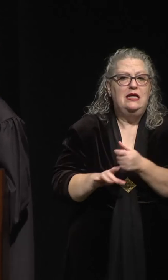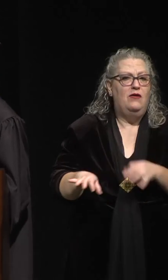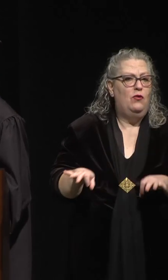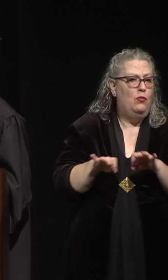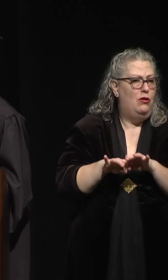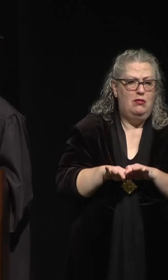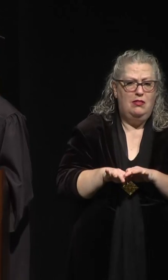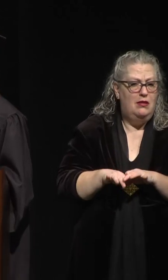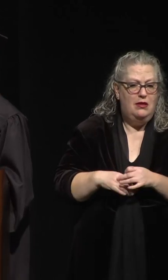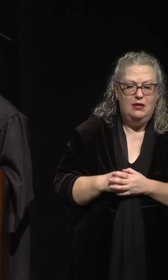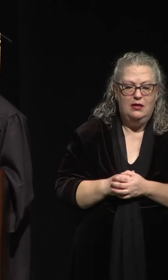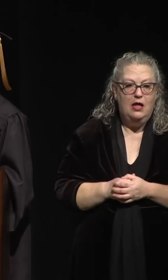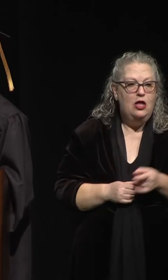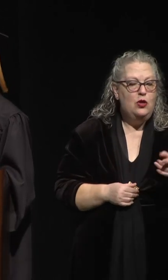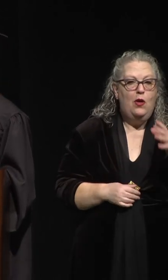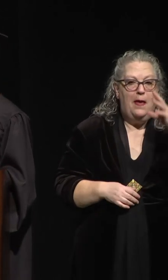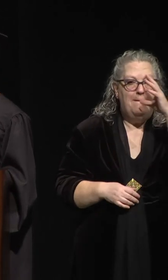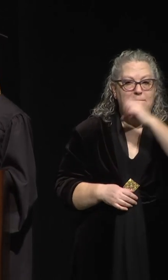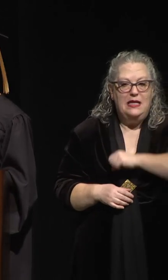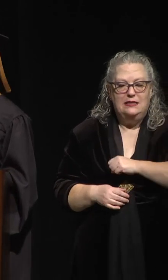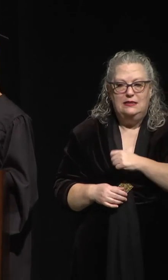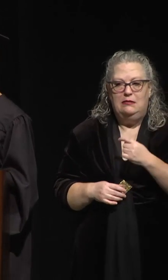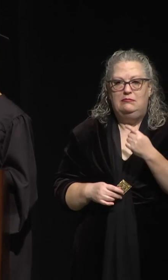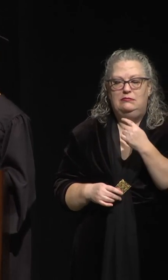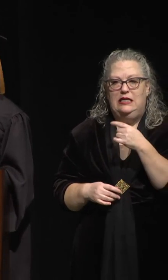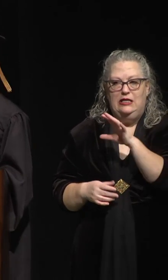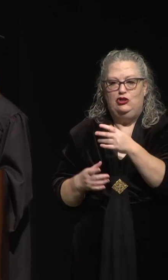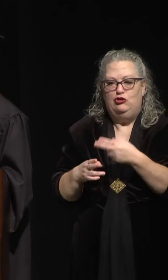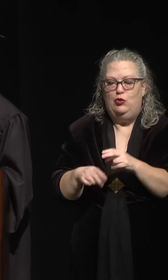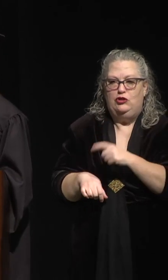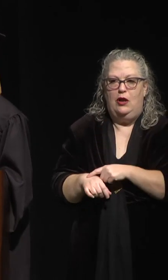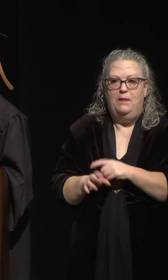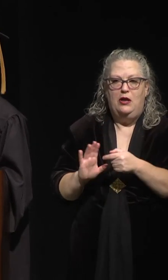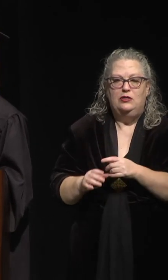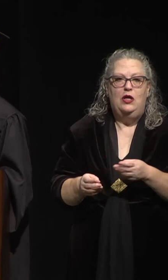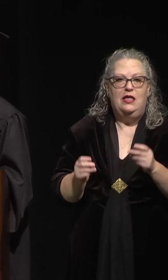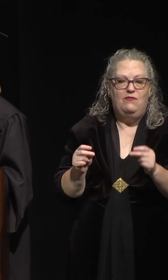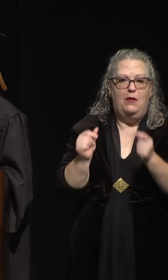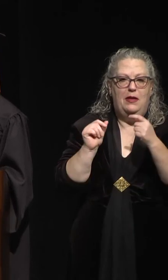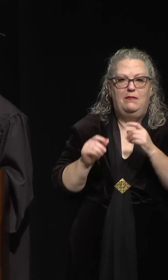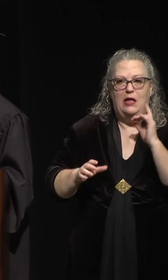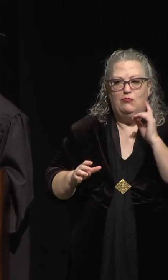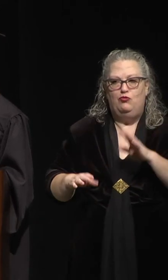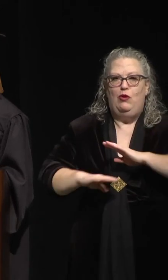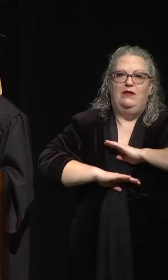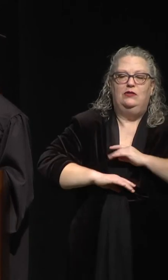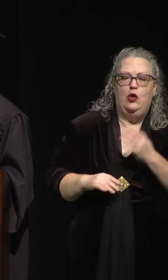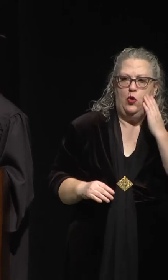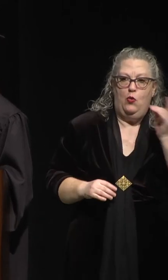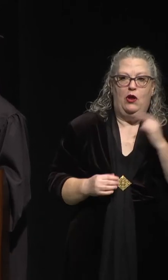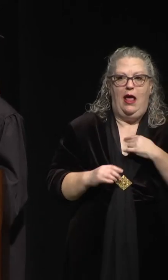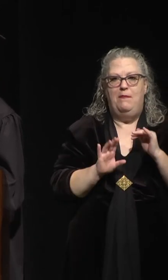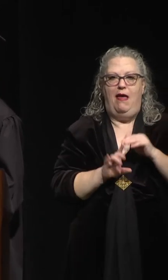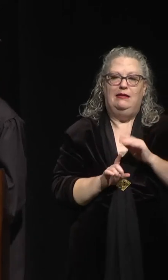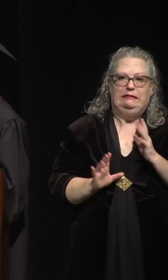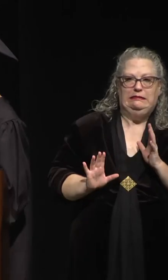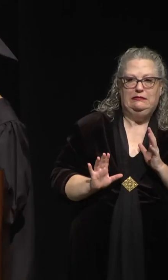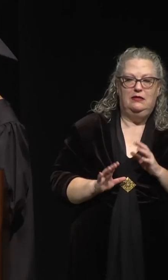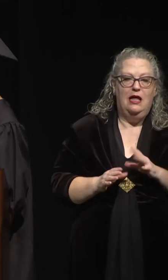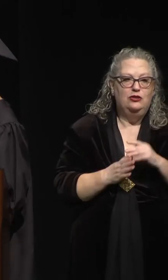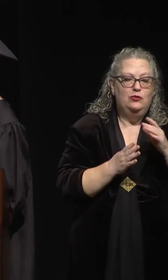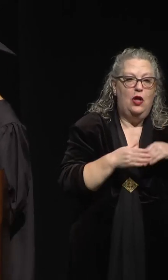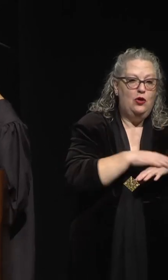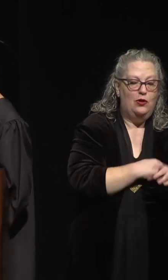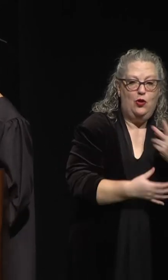self-worth. You'll miss these short-term markers that provide immediate gratification of knowing where you stand. Students who are going on